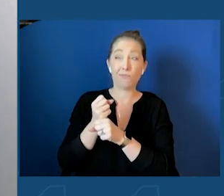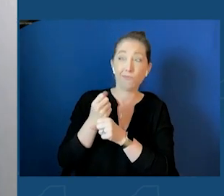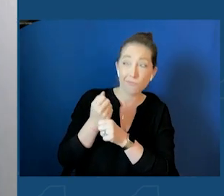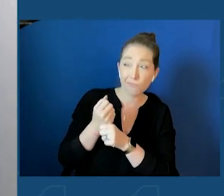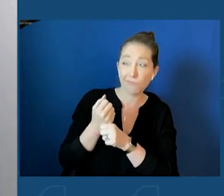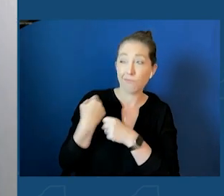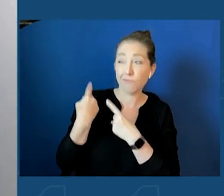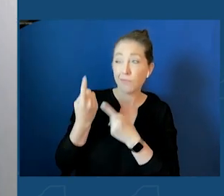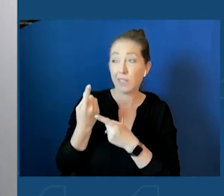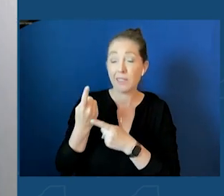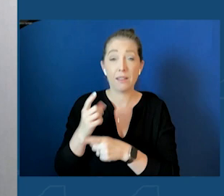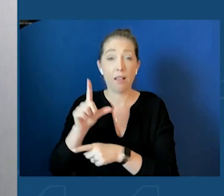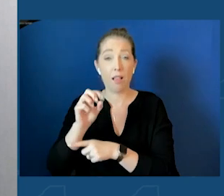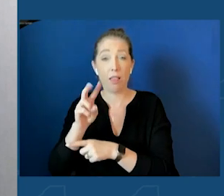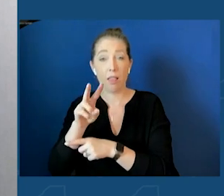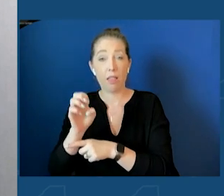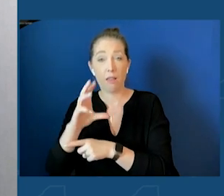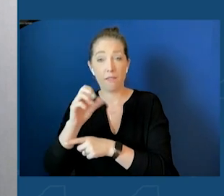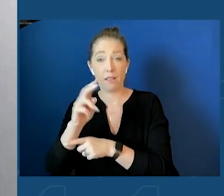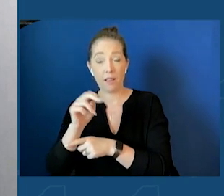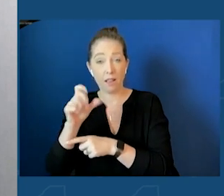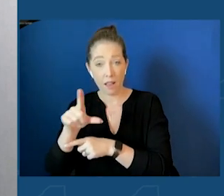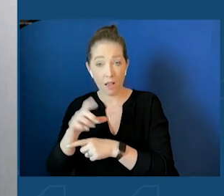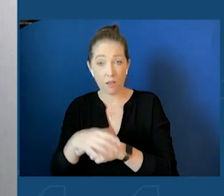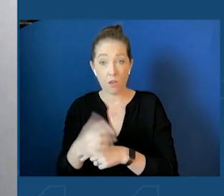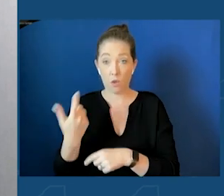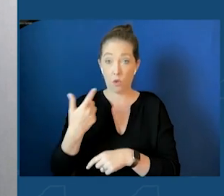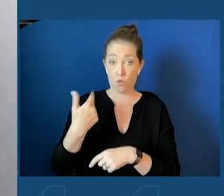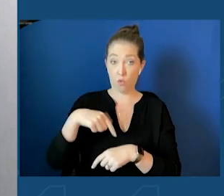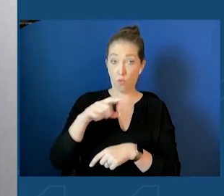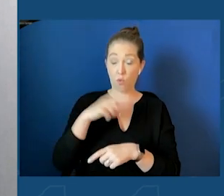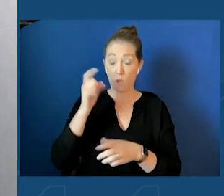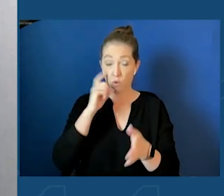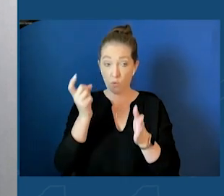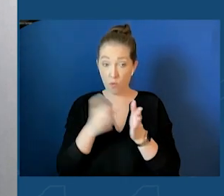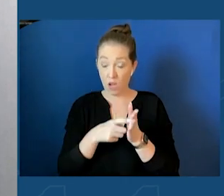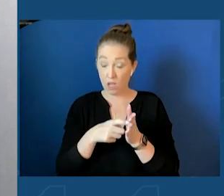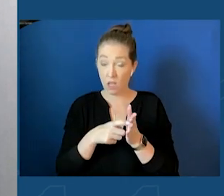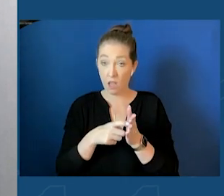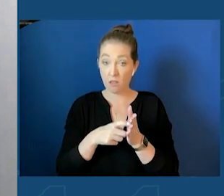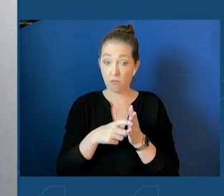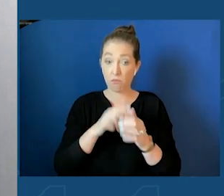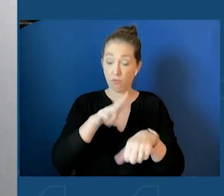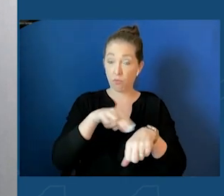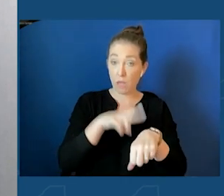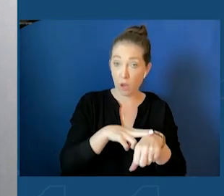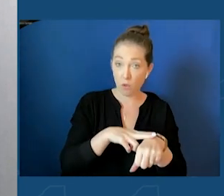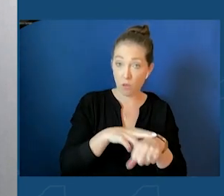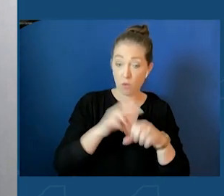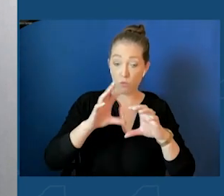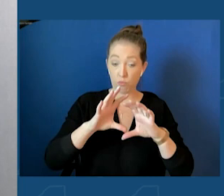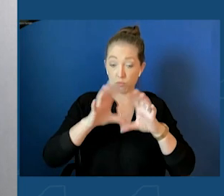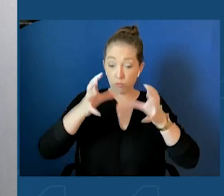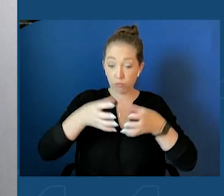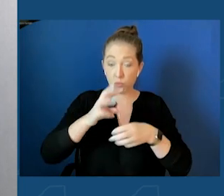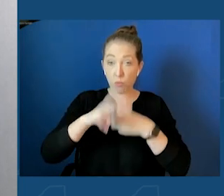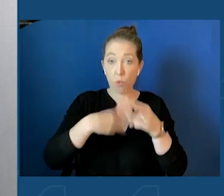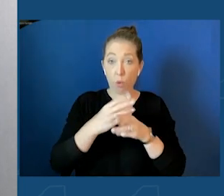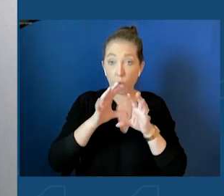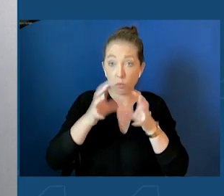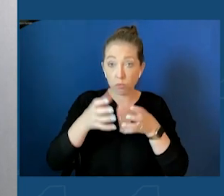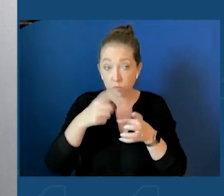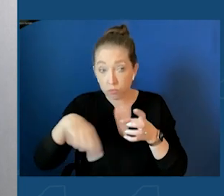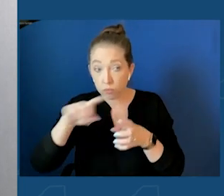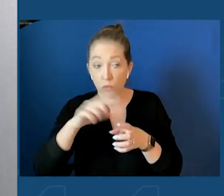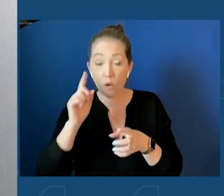result, UB is recognized statewide, nationally, and globally for our environmental advocacy and our action to reduce the